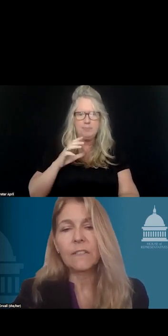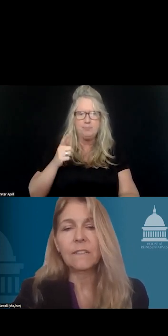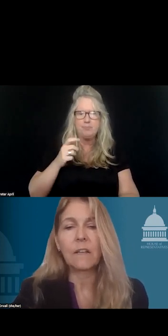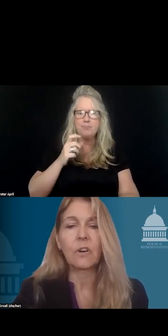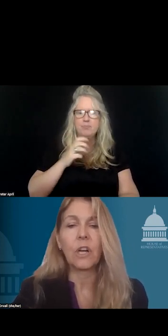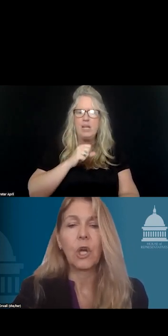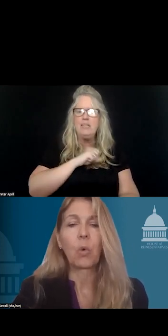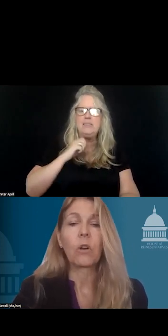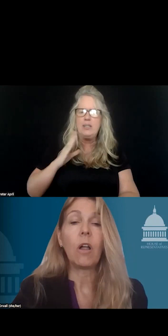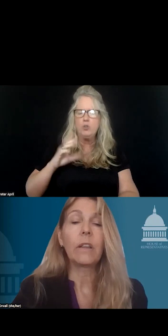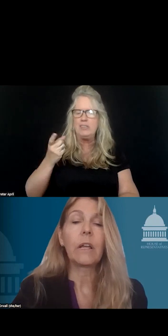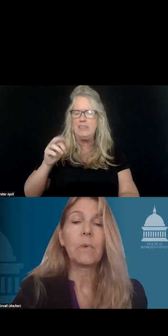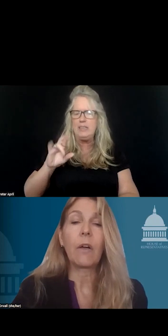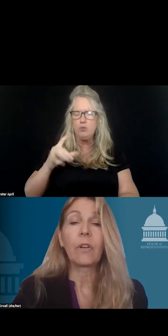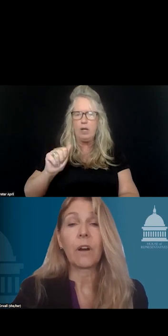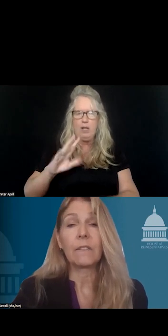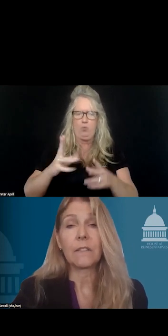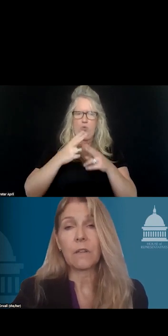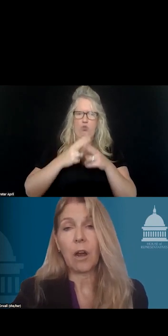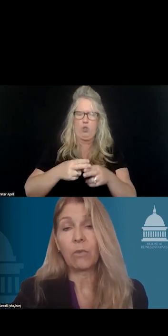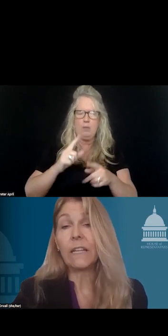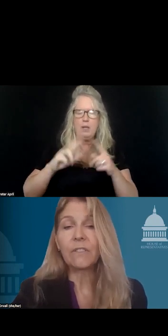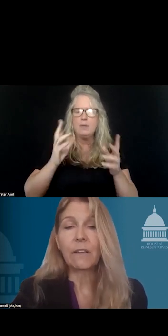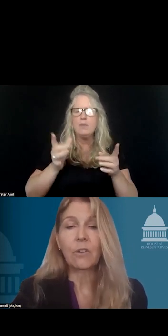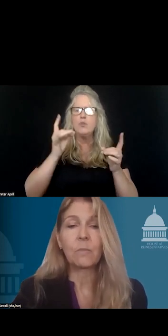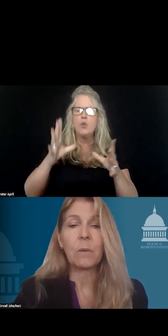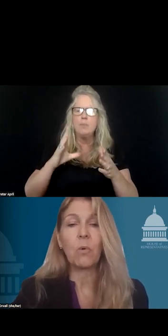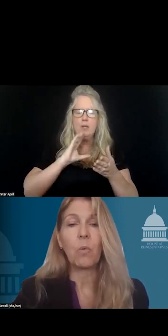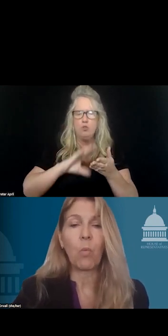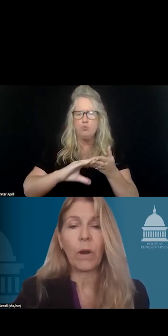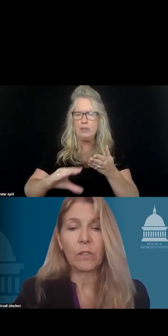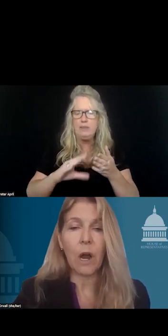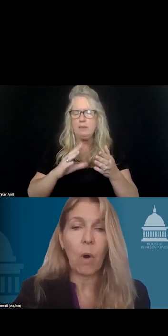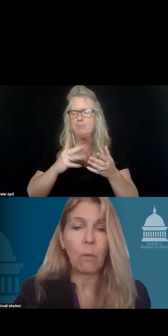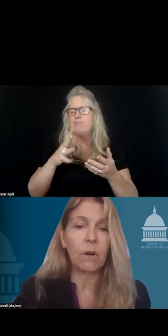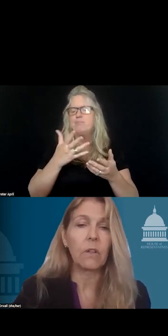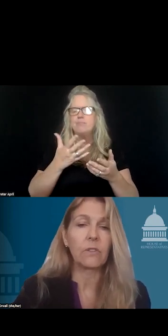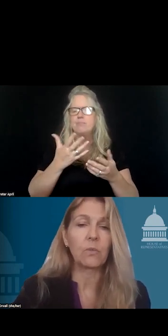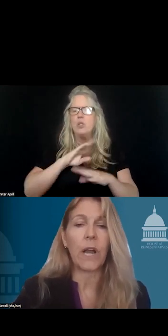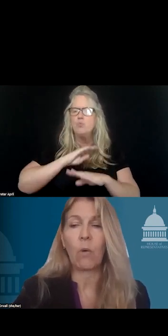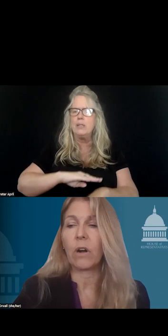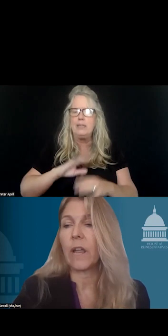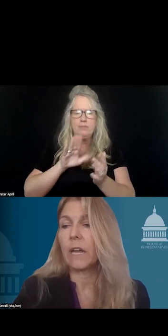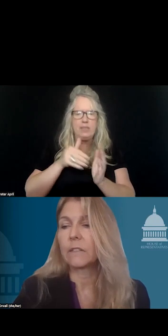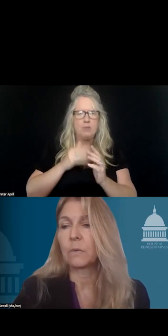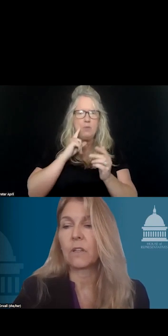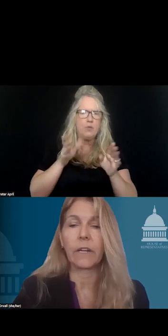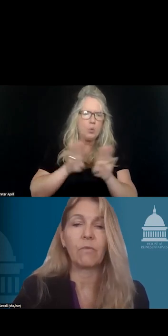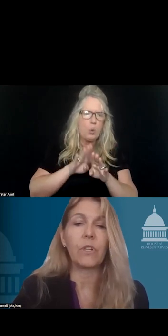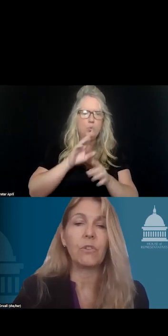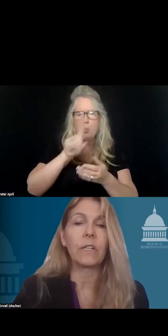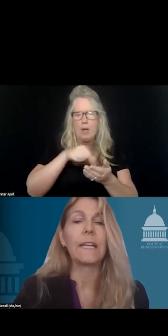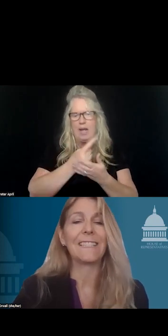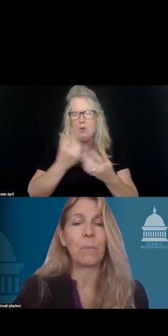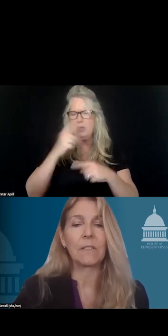23-hour crisis center. We're calling them now the crisis relief centers. People wanted to know why we're closed 1 hour a day. So there was a lot